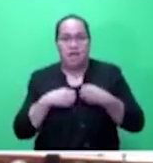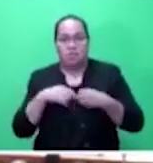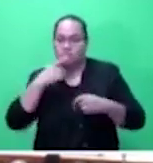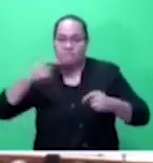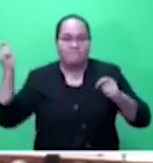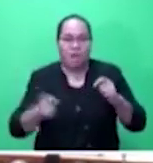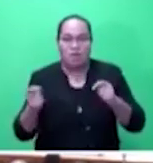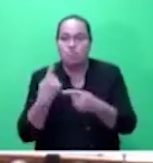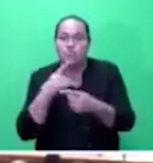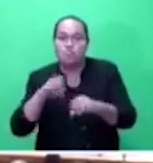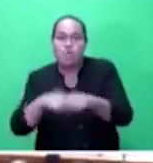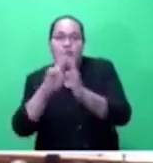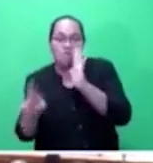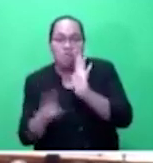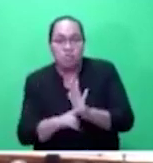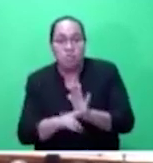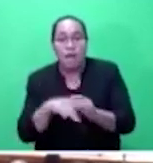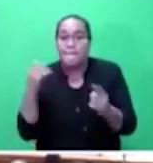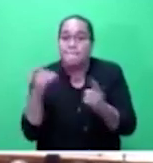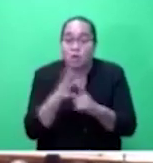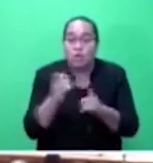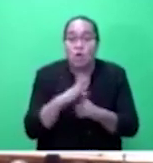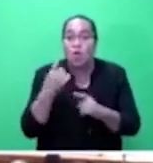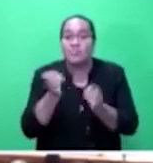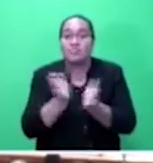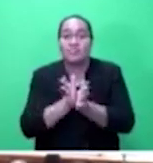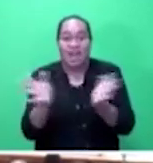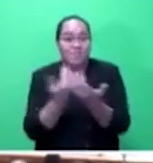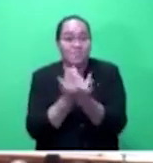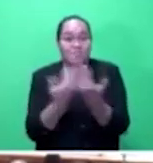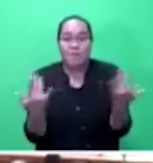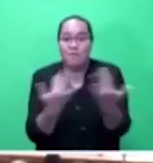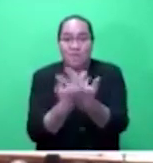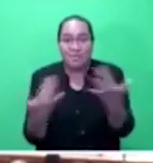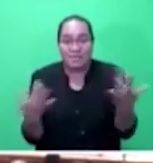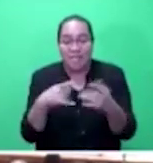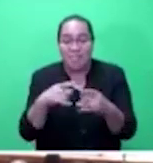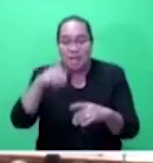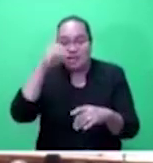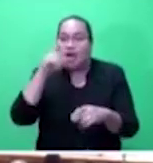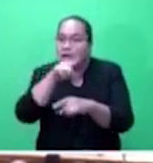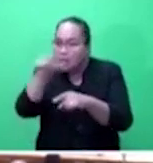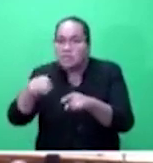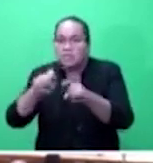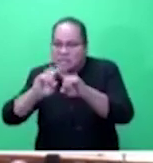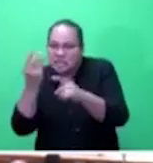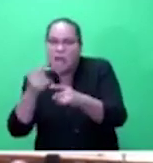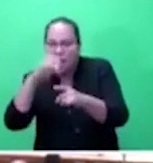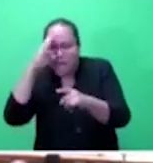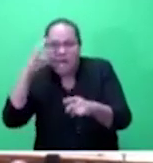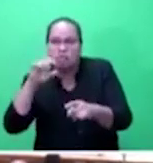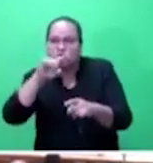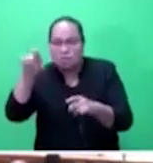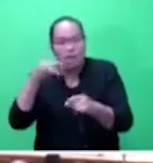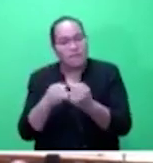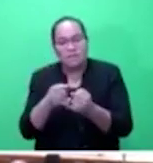enforced, and where, even more importantly, the general population took this disease more seriously. Nations